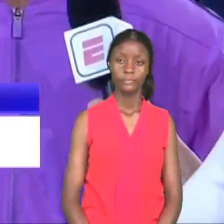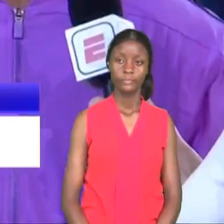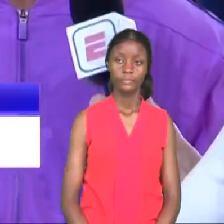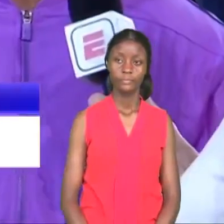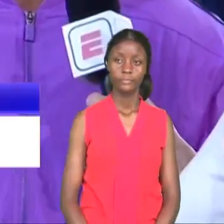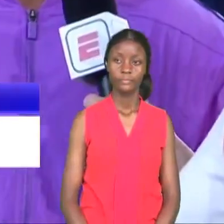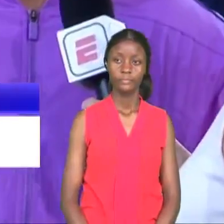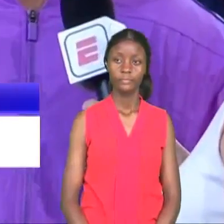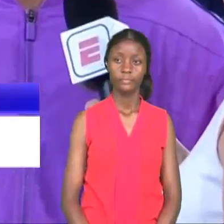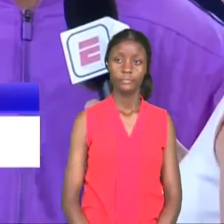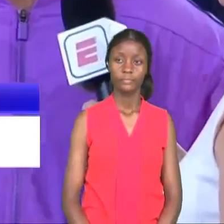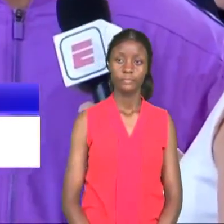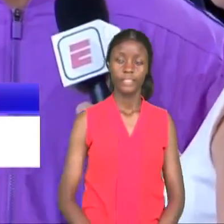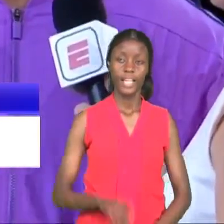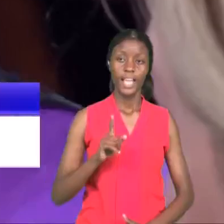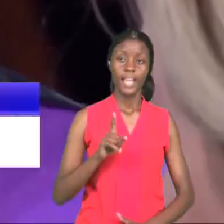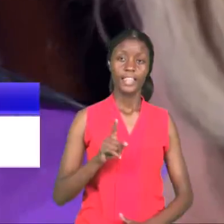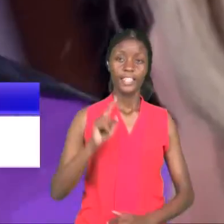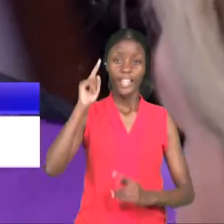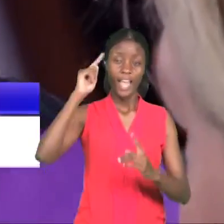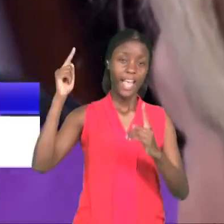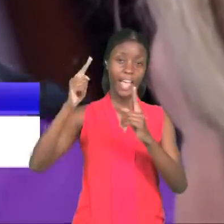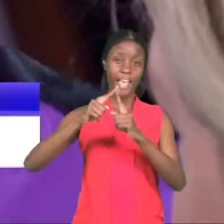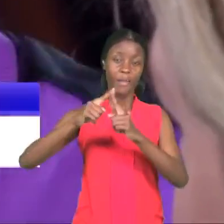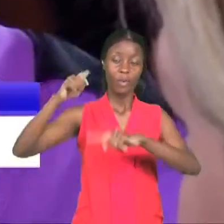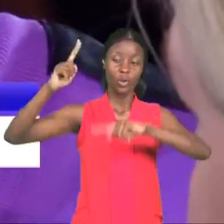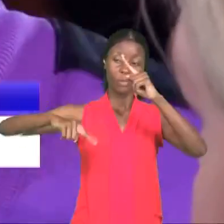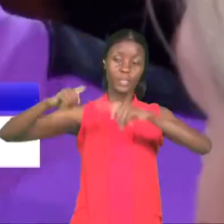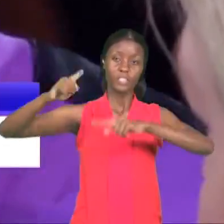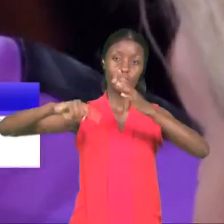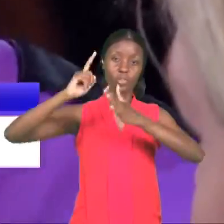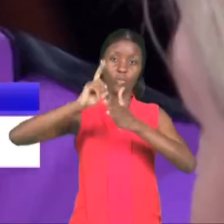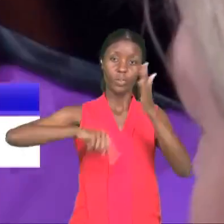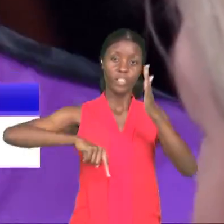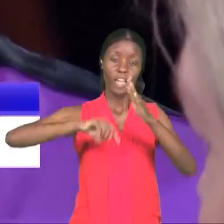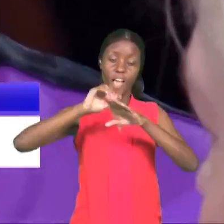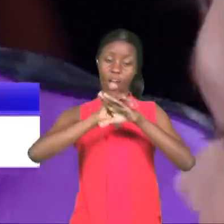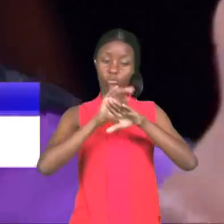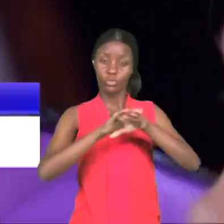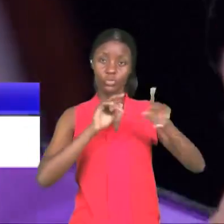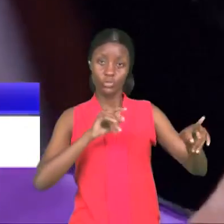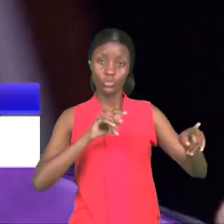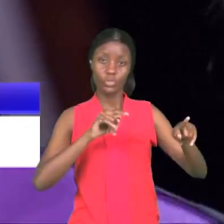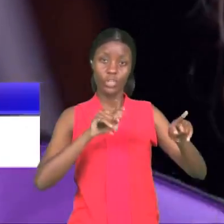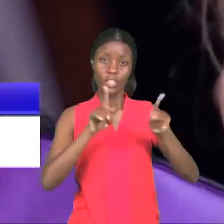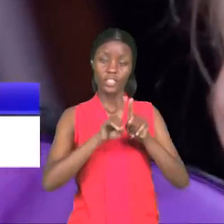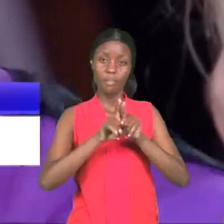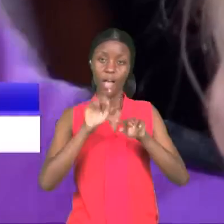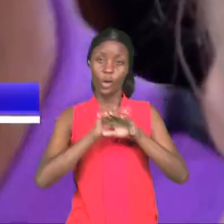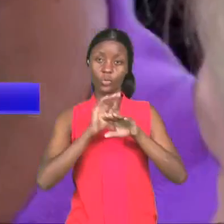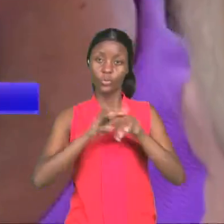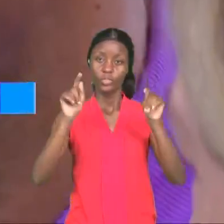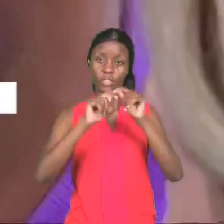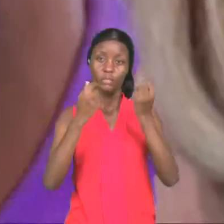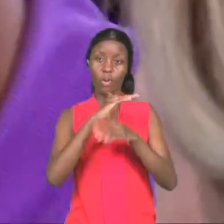Change the rhythm of the match was just incredible. So well done to you, well done to your great team that you have there, and all the